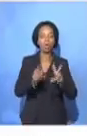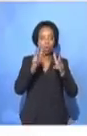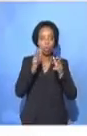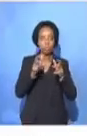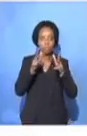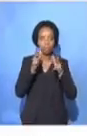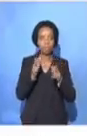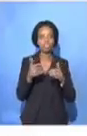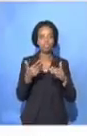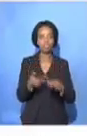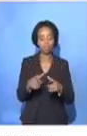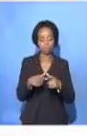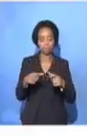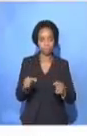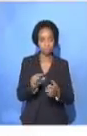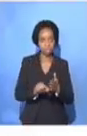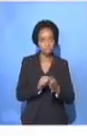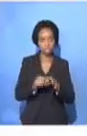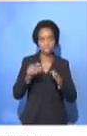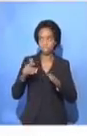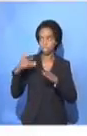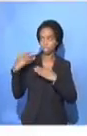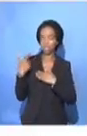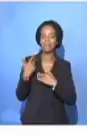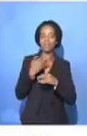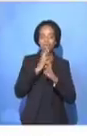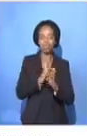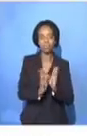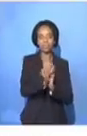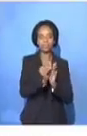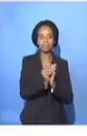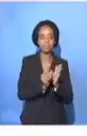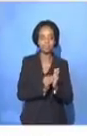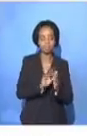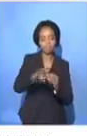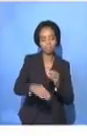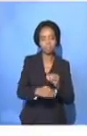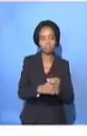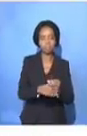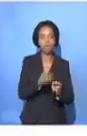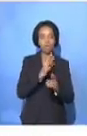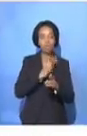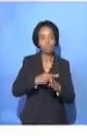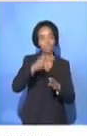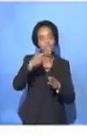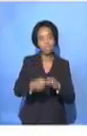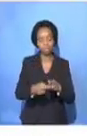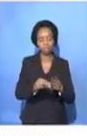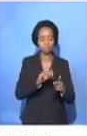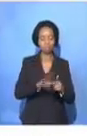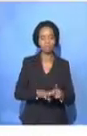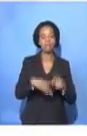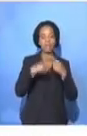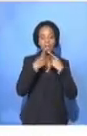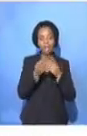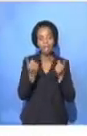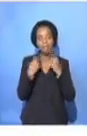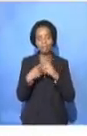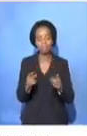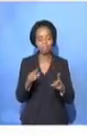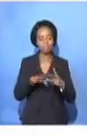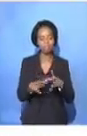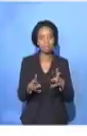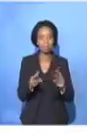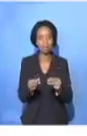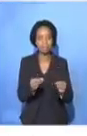post-election process, which include the results, management, announcement, and possible post-election